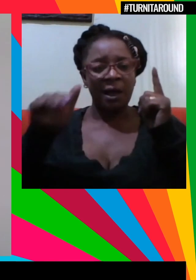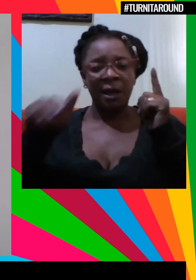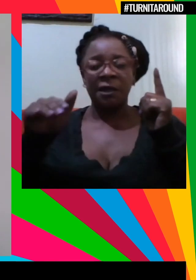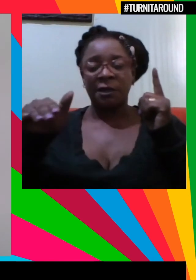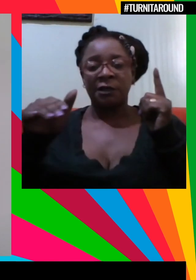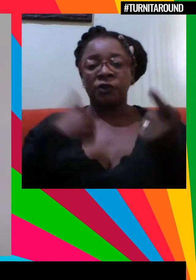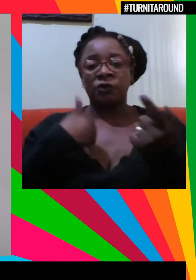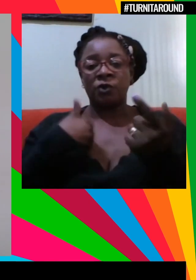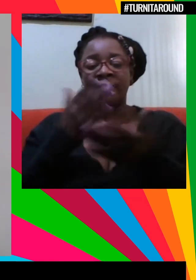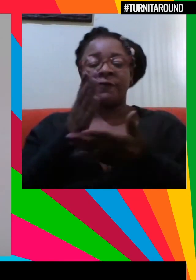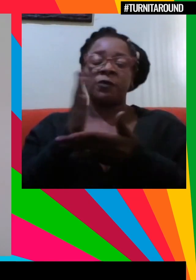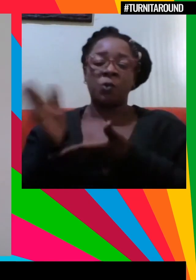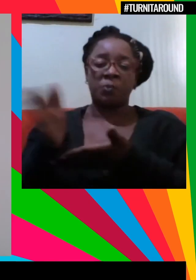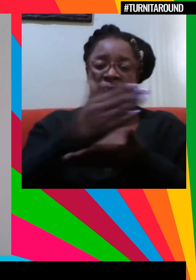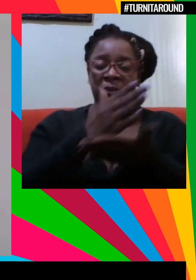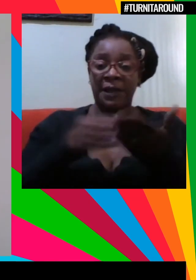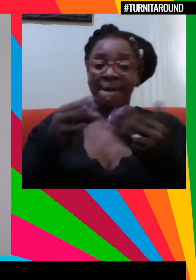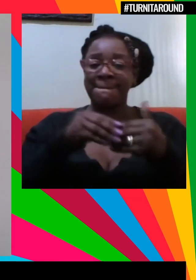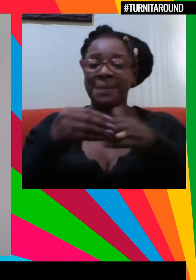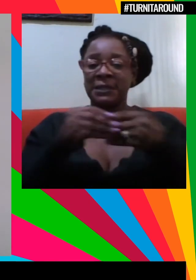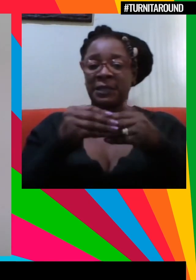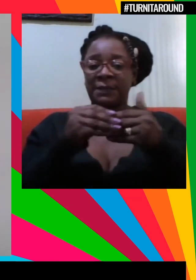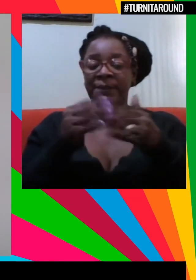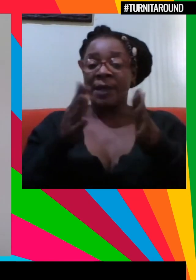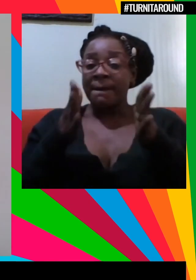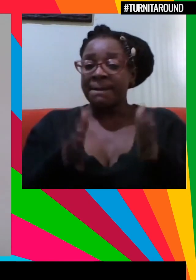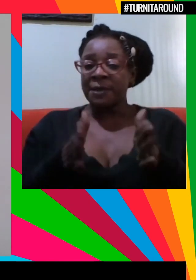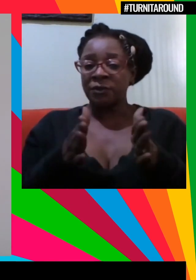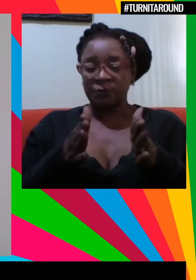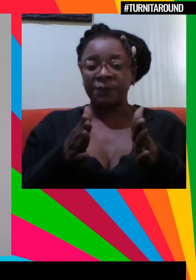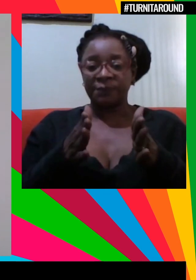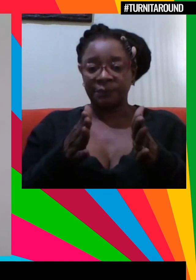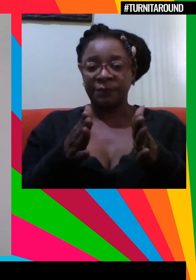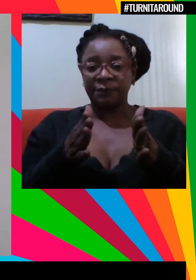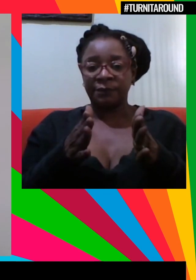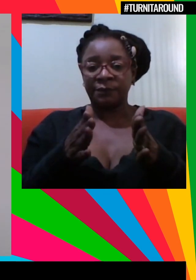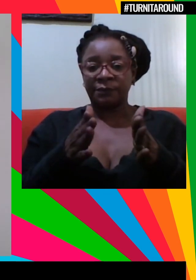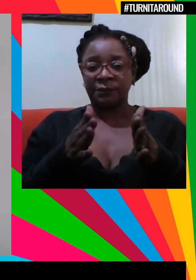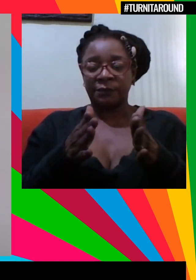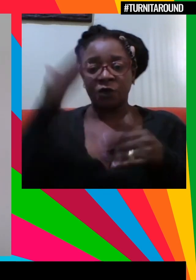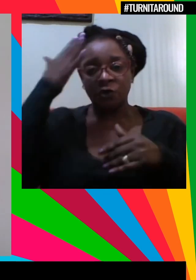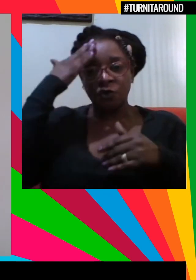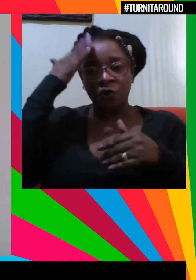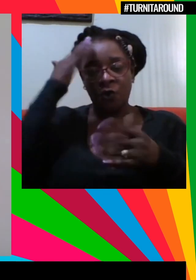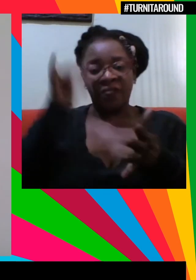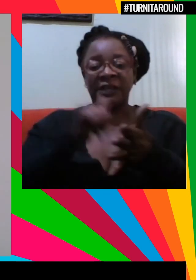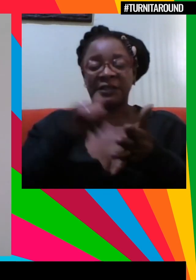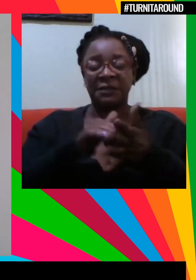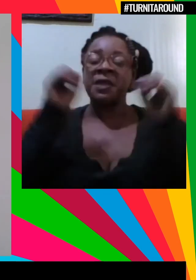pounds of plastic. That person goes there because he knows that he can put food on the